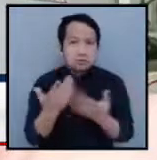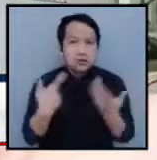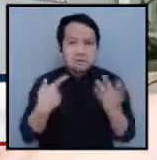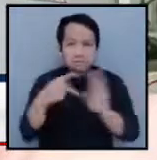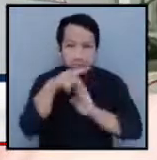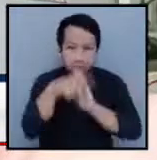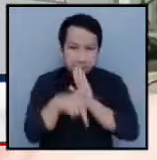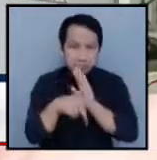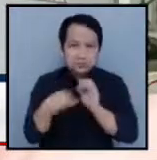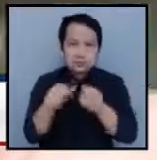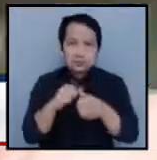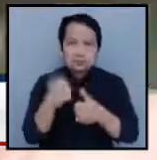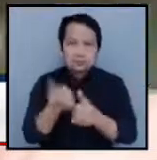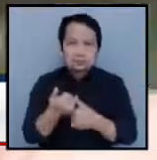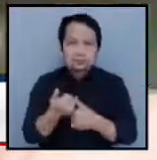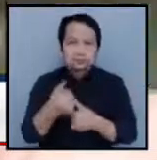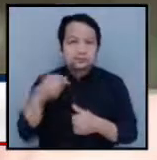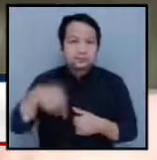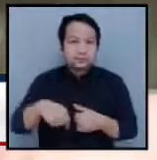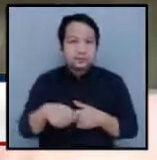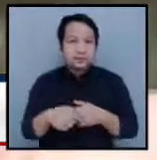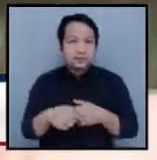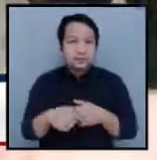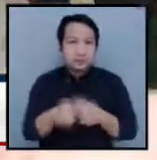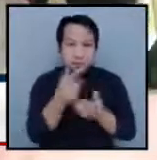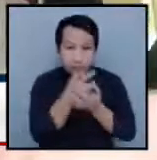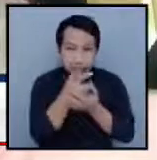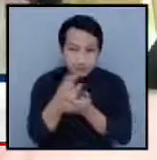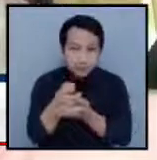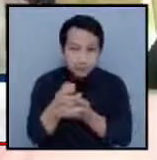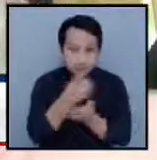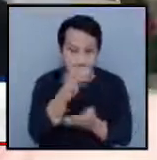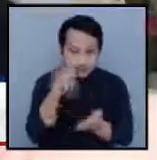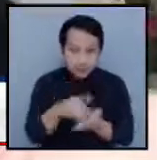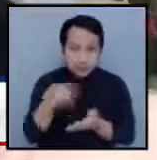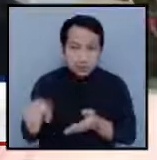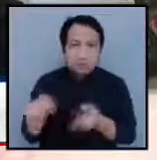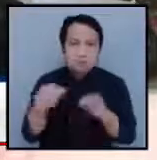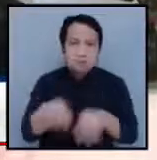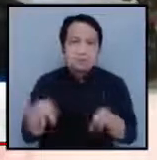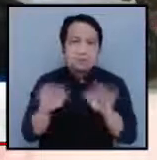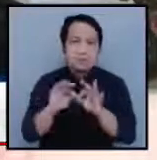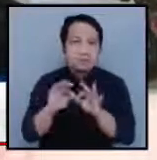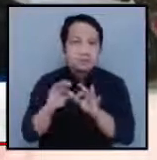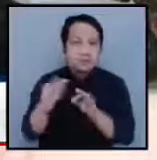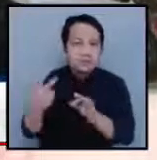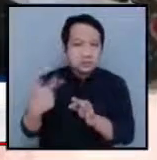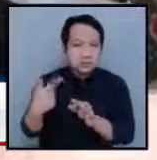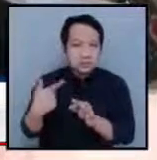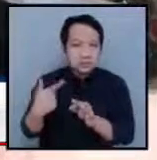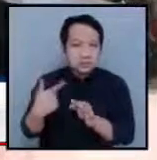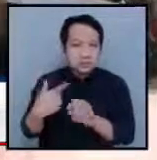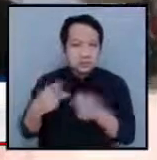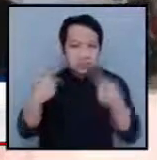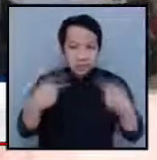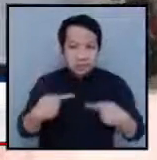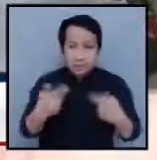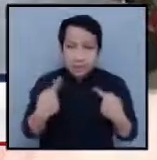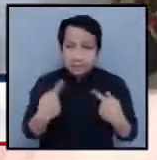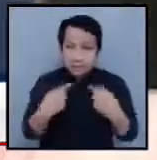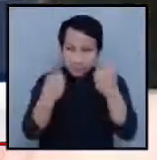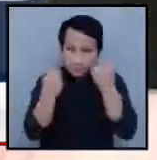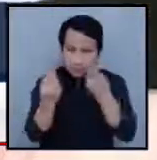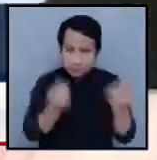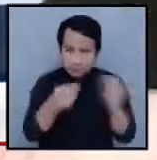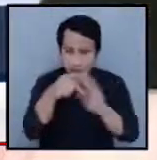even inside the vaccination centers, dapat mag-conduct pa rin tayo ng ating minimum public health standards. No? If